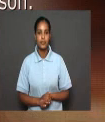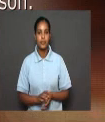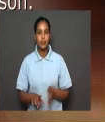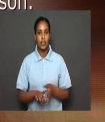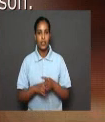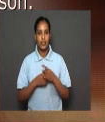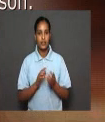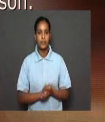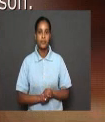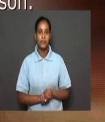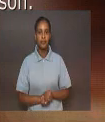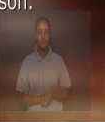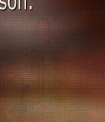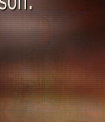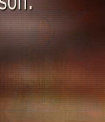Begin.